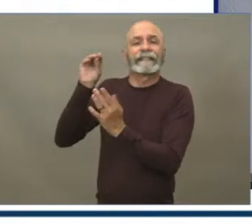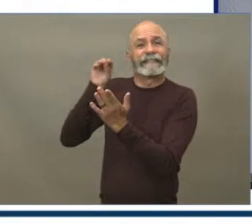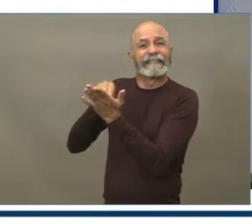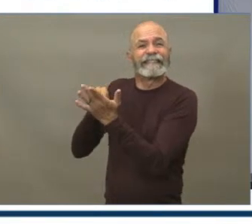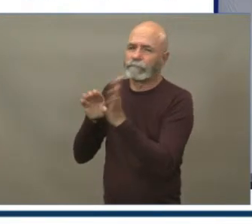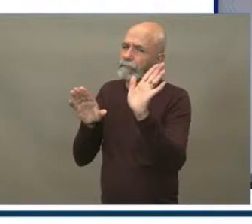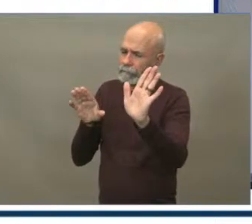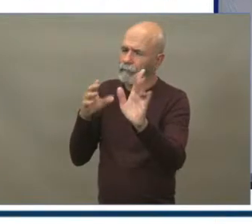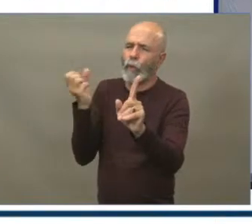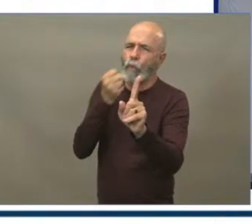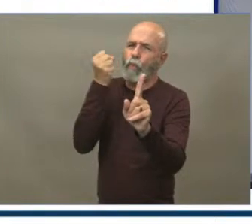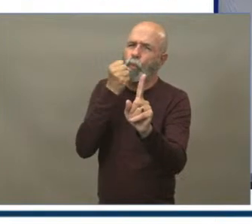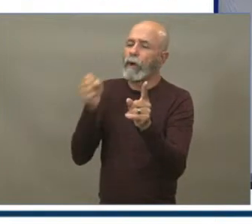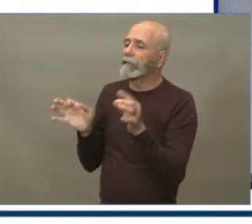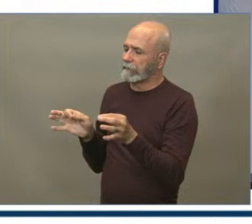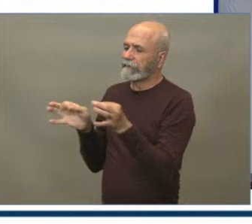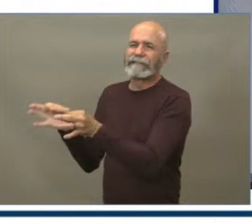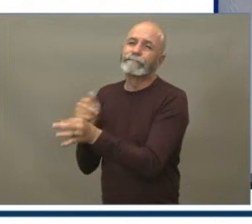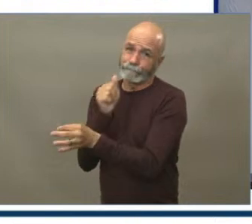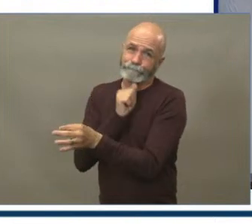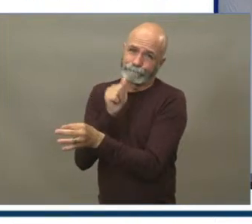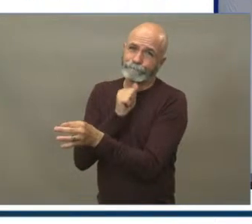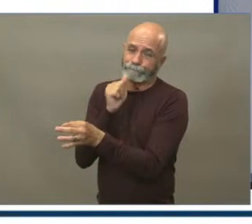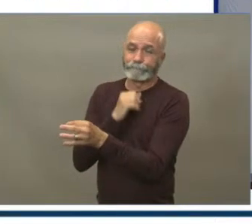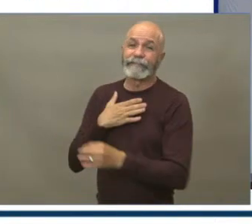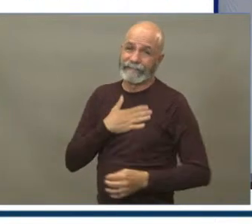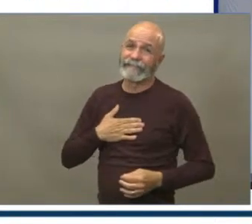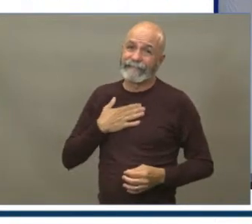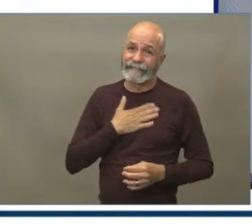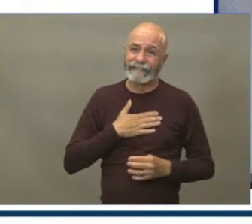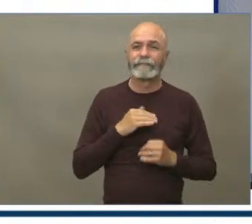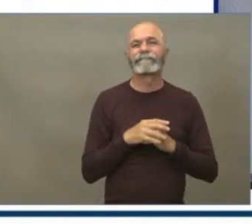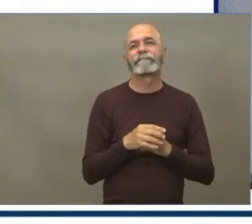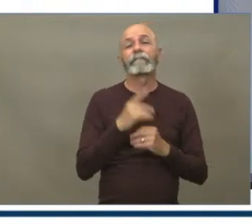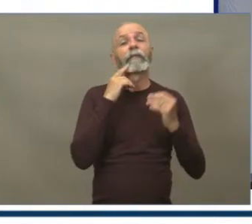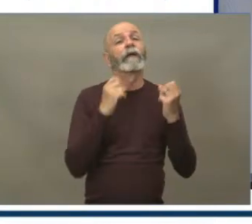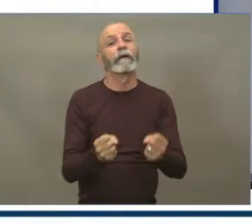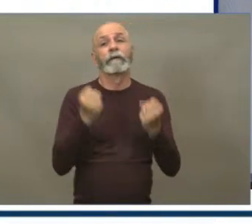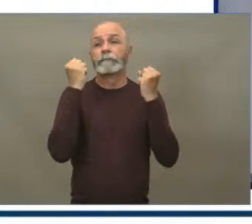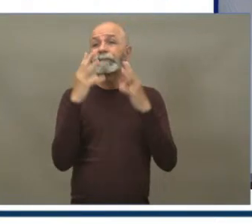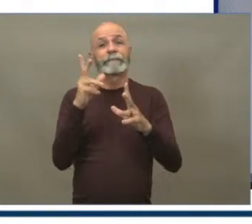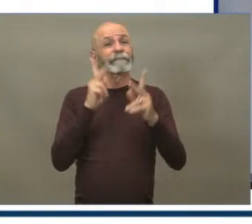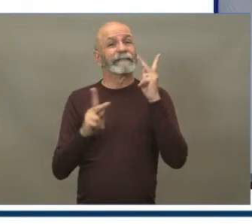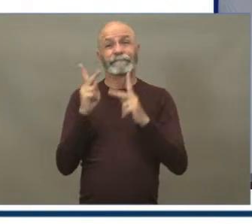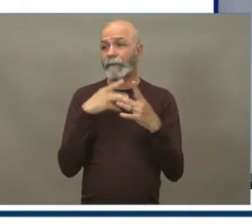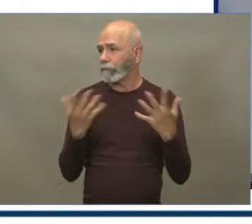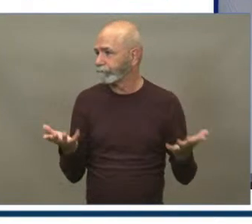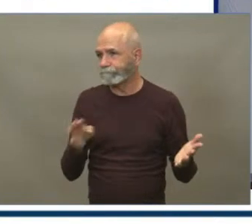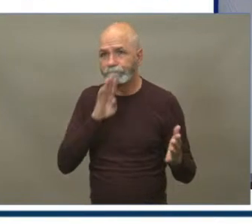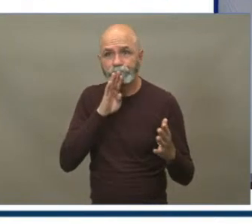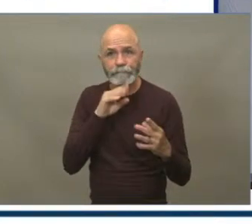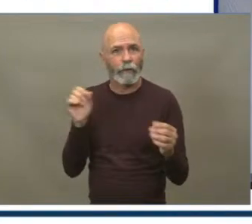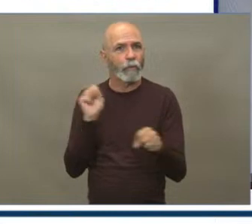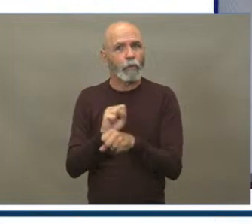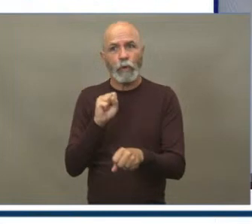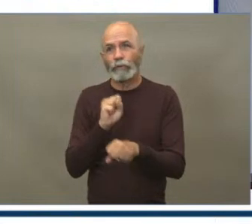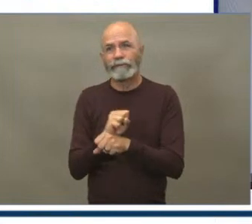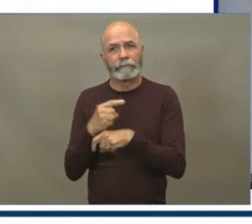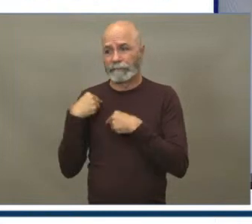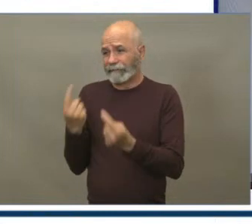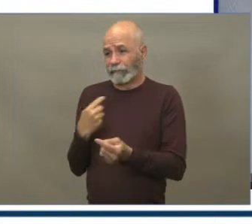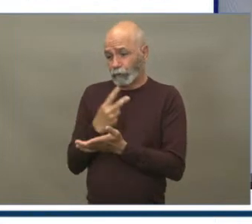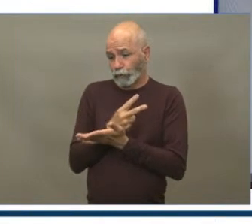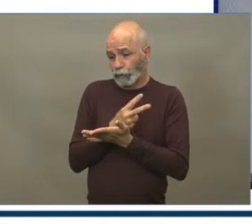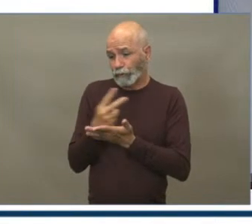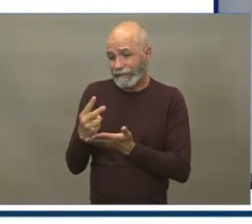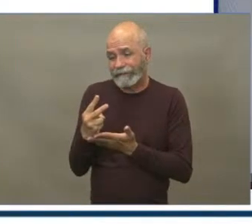of the virus. And finally, many people I know aren't working. We're now close to 2 weeks into this shutdown, and we have